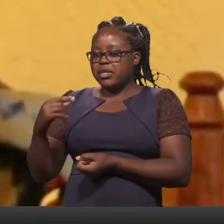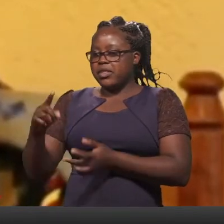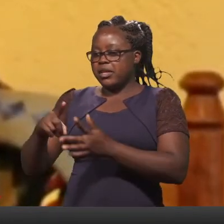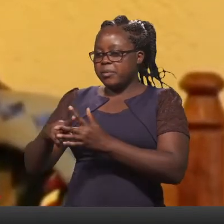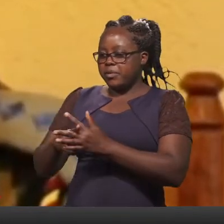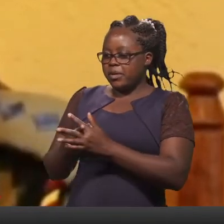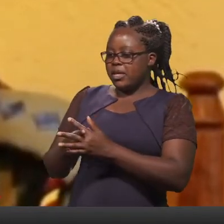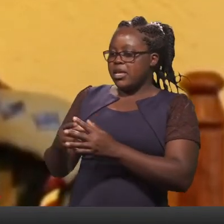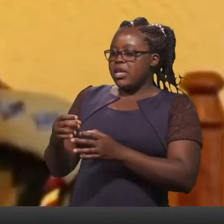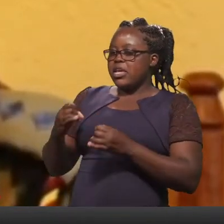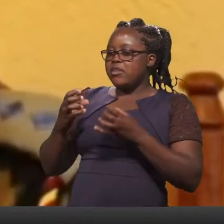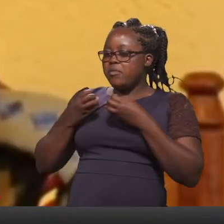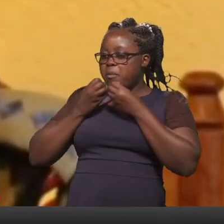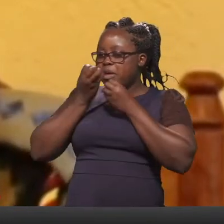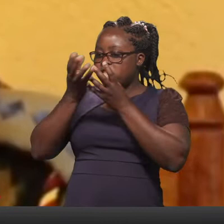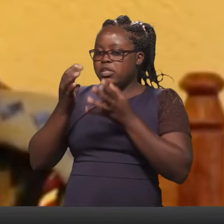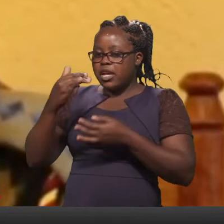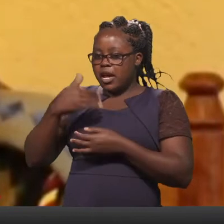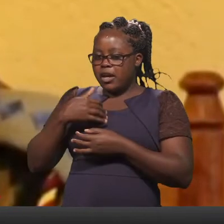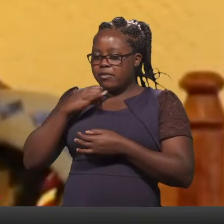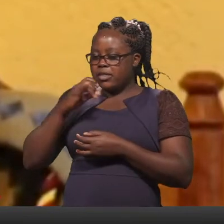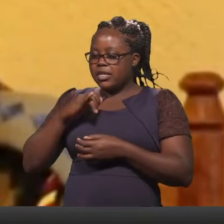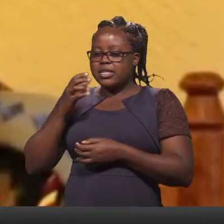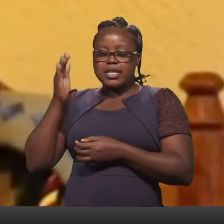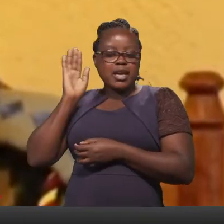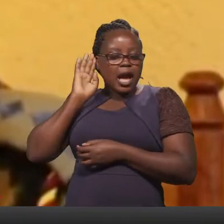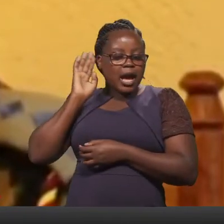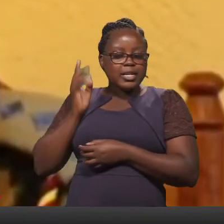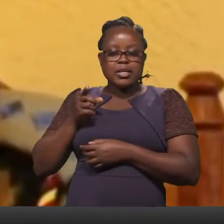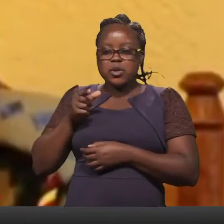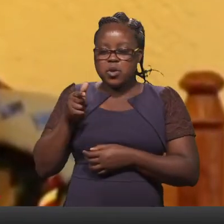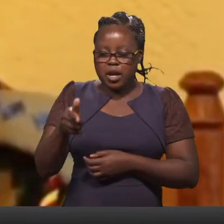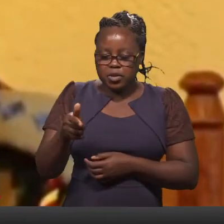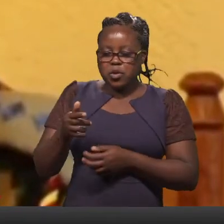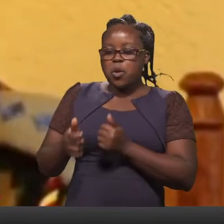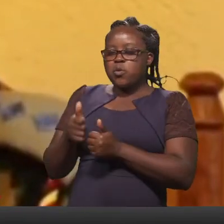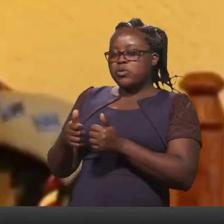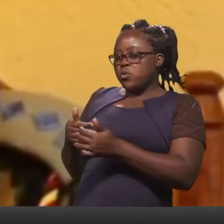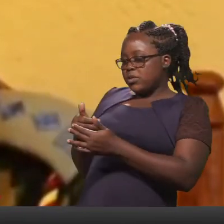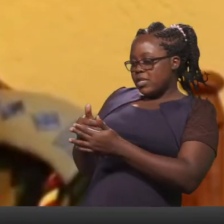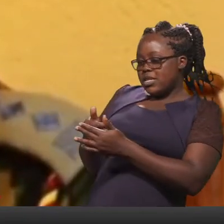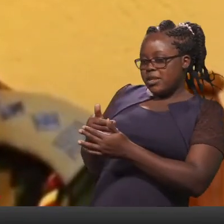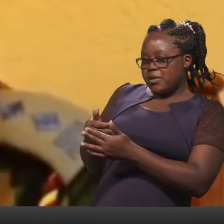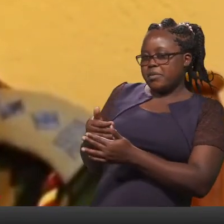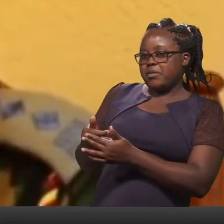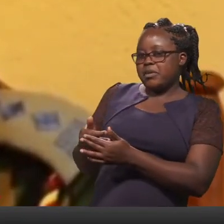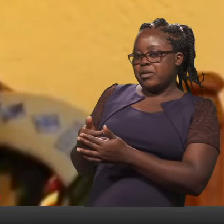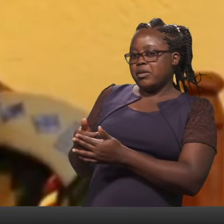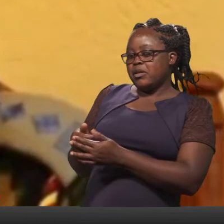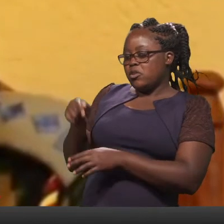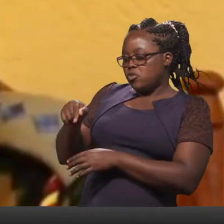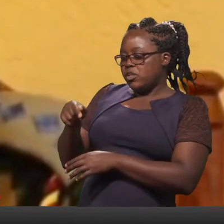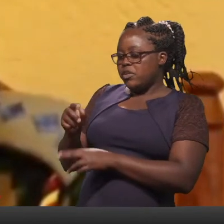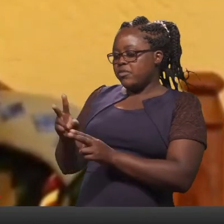and uh what the preliminary information i have is that they had a gun shop which was at close